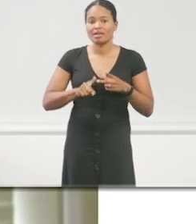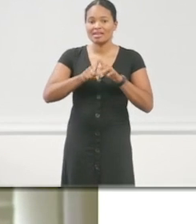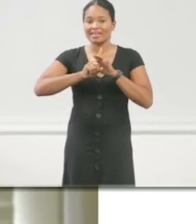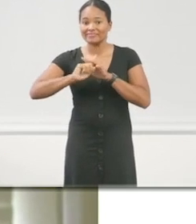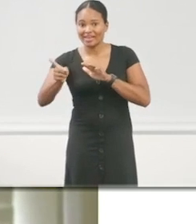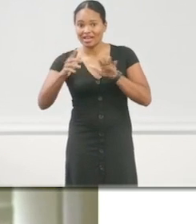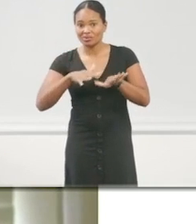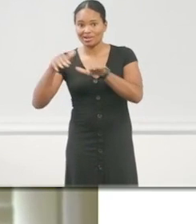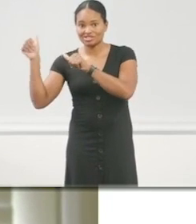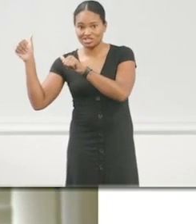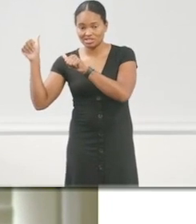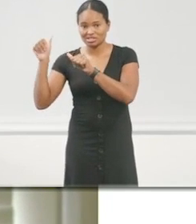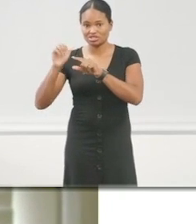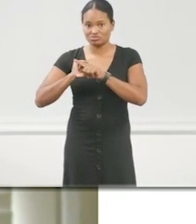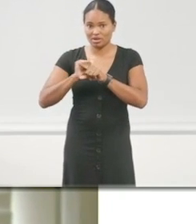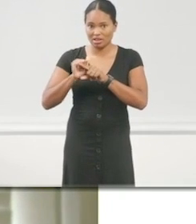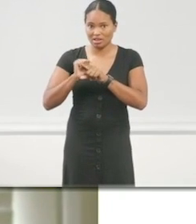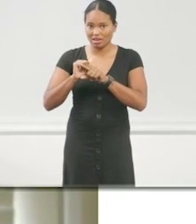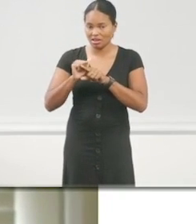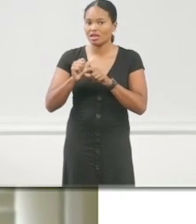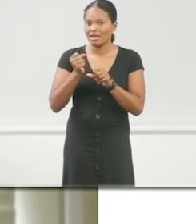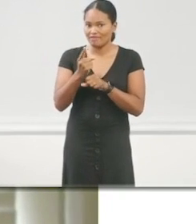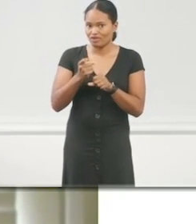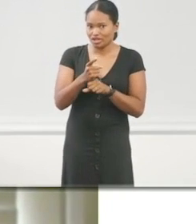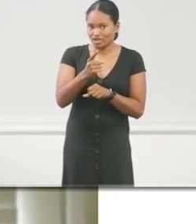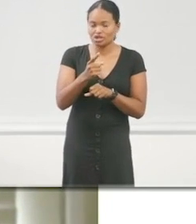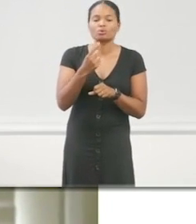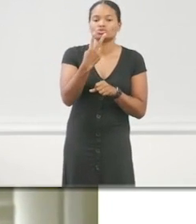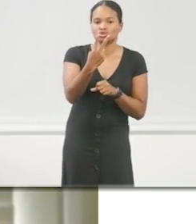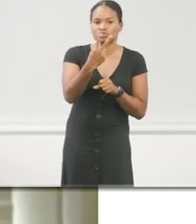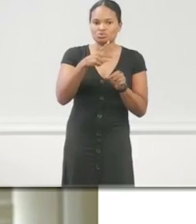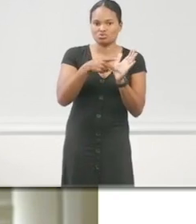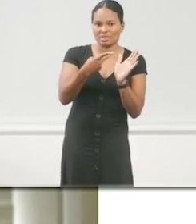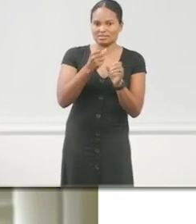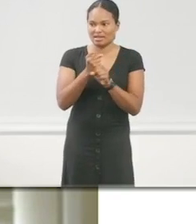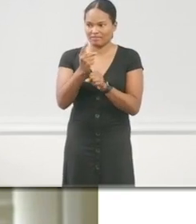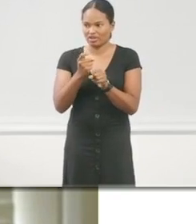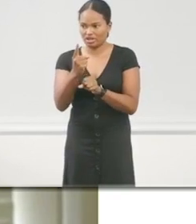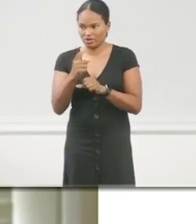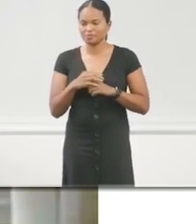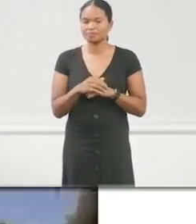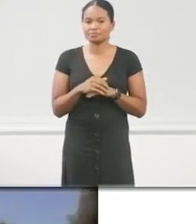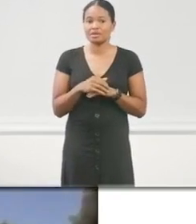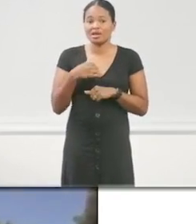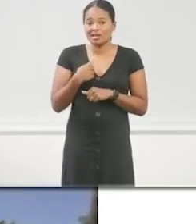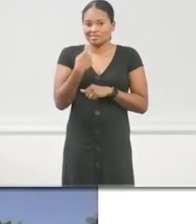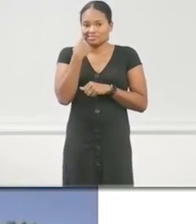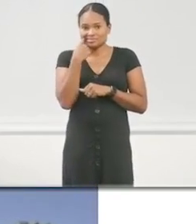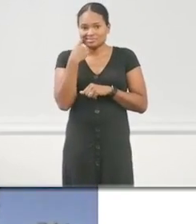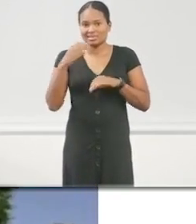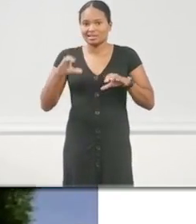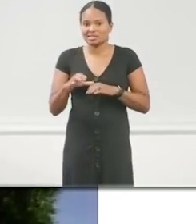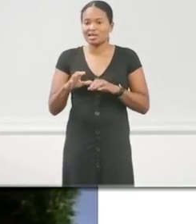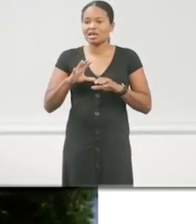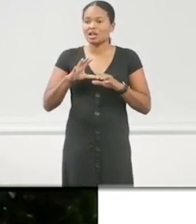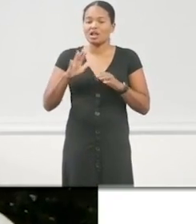drills 2 a year. And ironically, we had just done a total evacuation